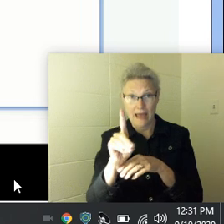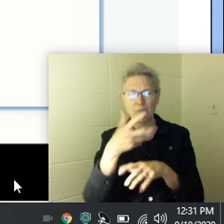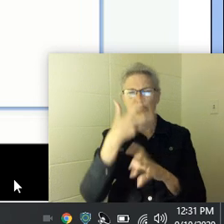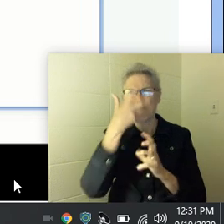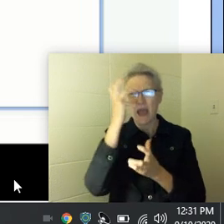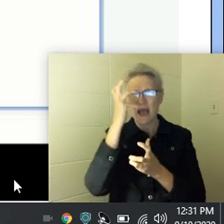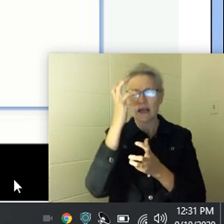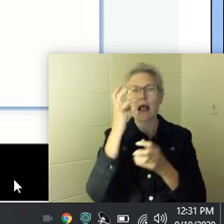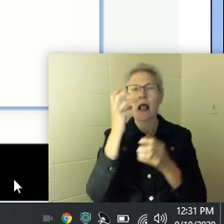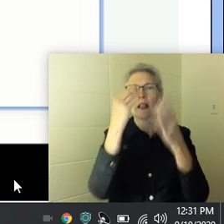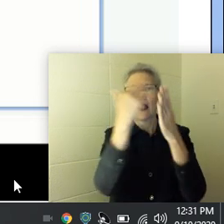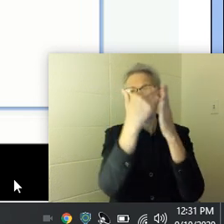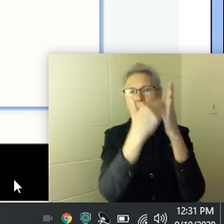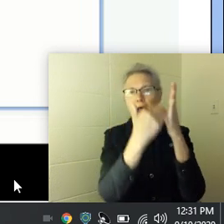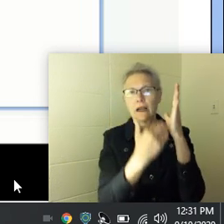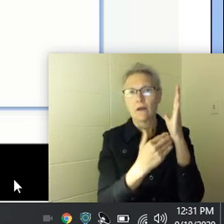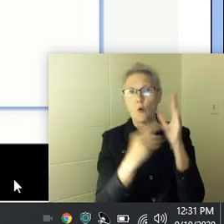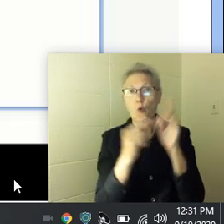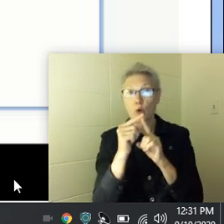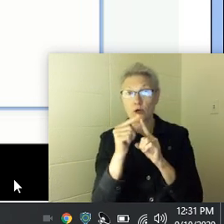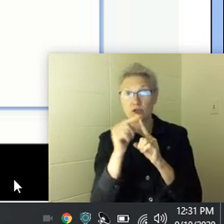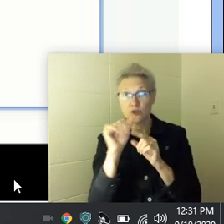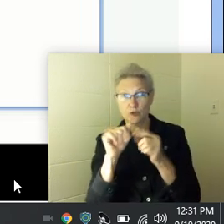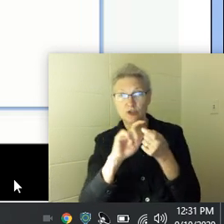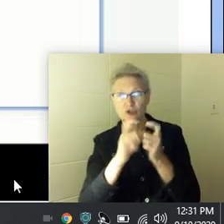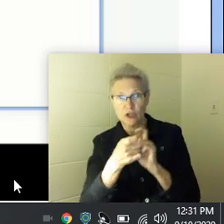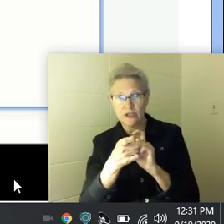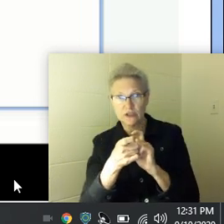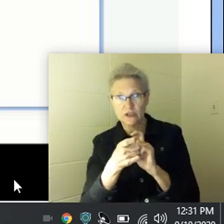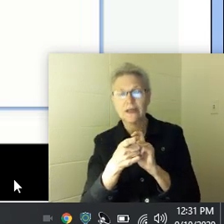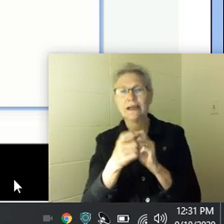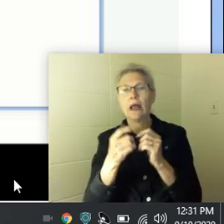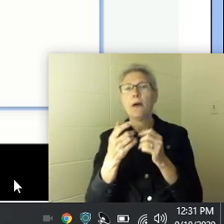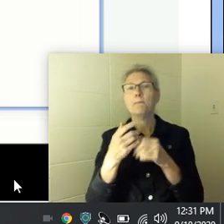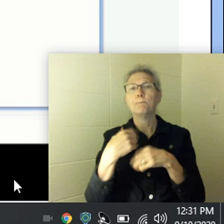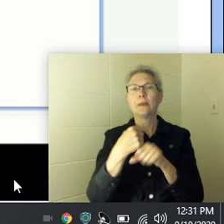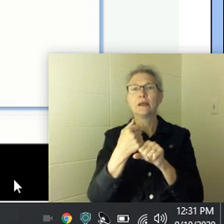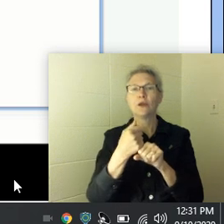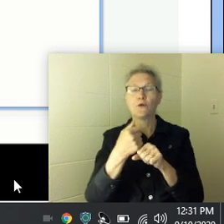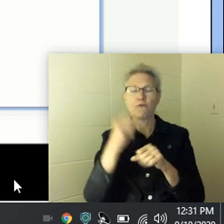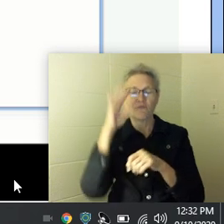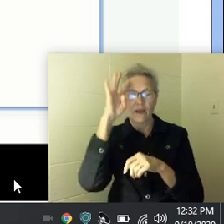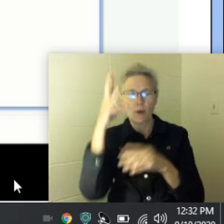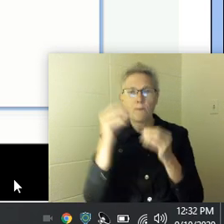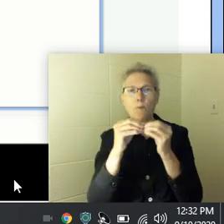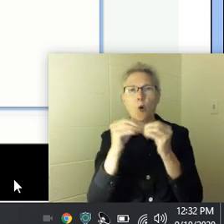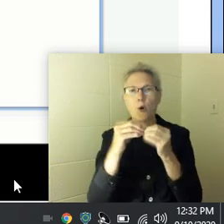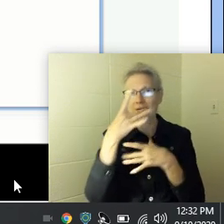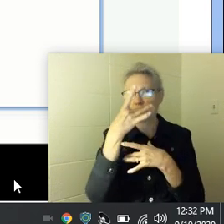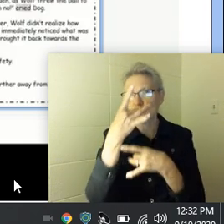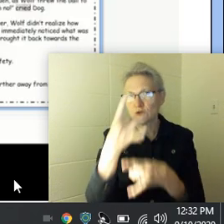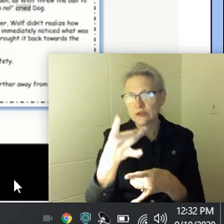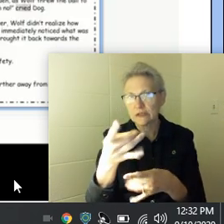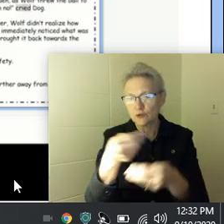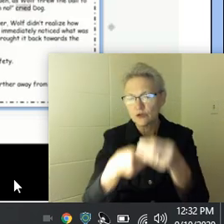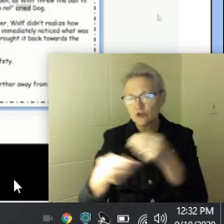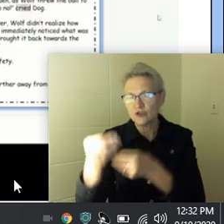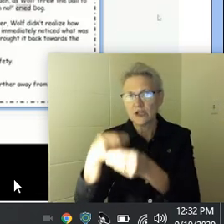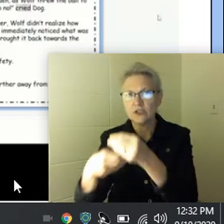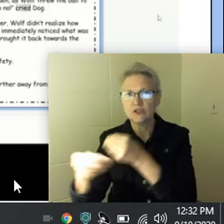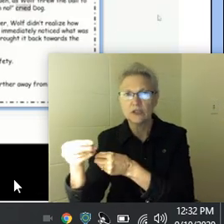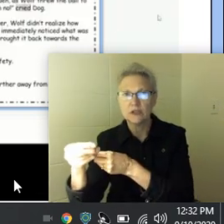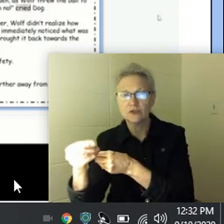two awesome resources that you can use to now go back into your fable and swap some words. So I did